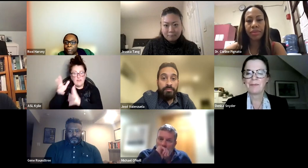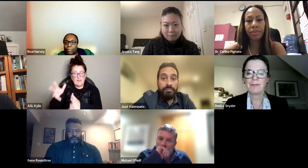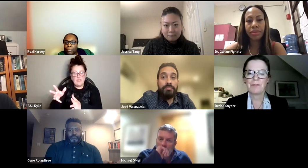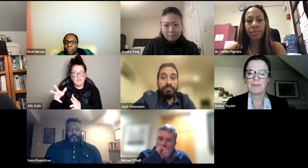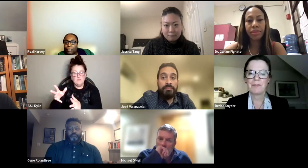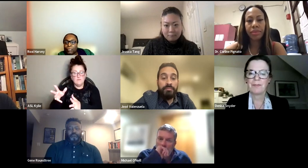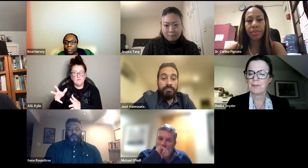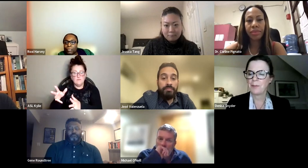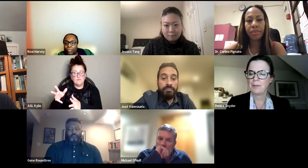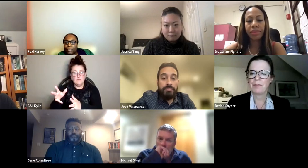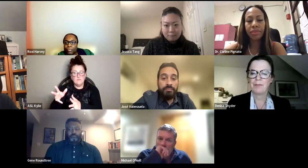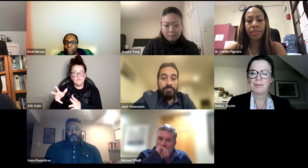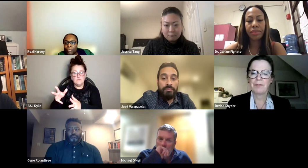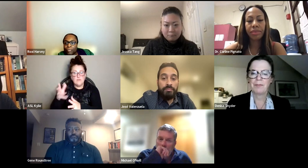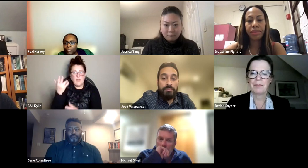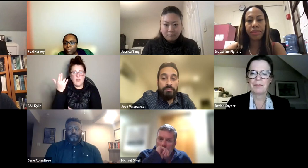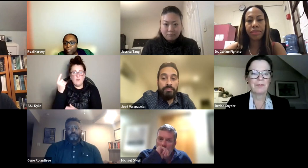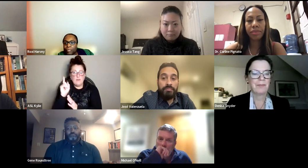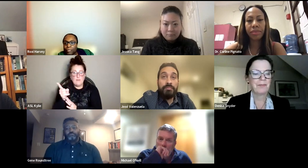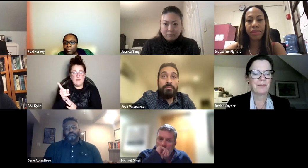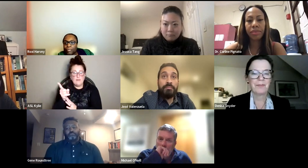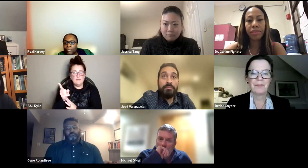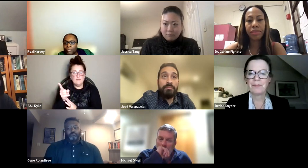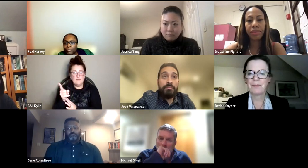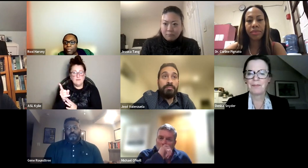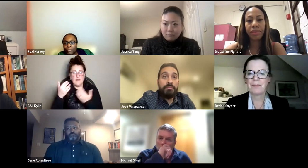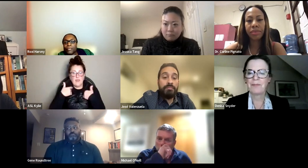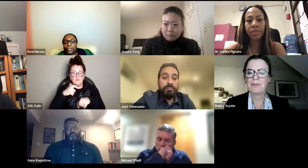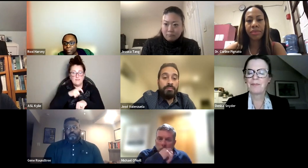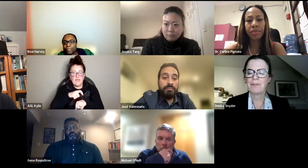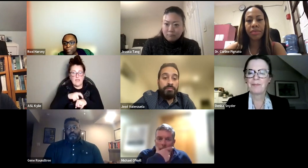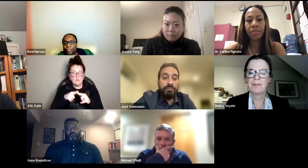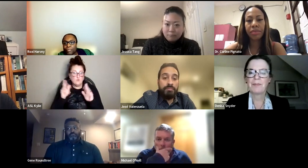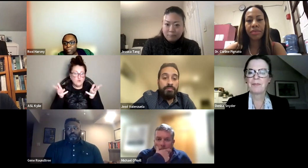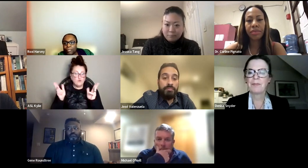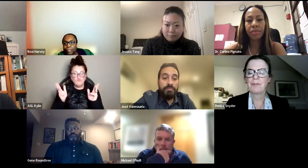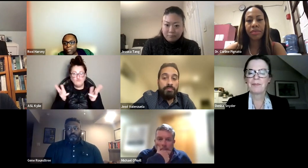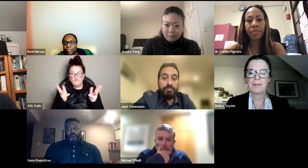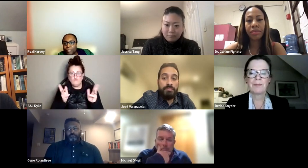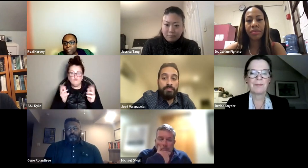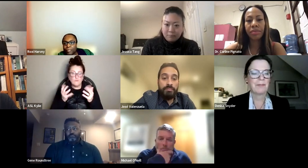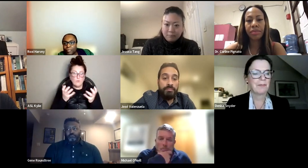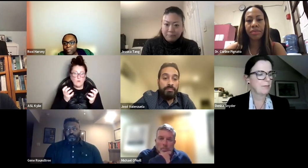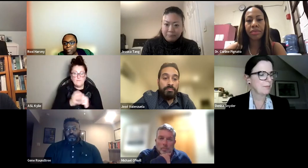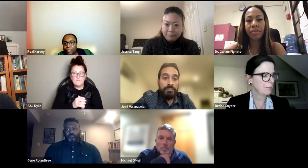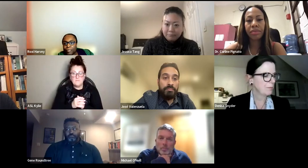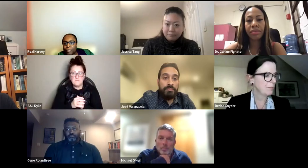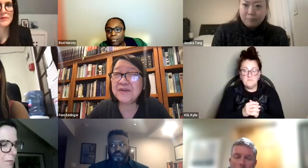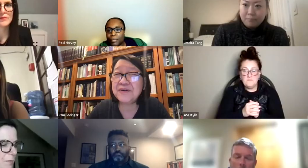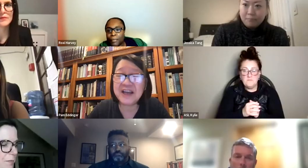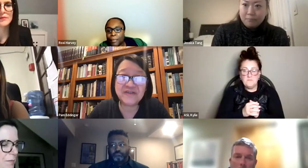open for another 13 minutes to allow folks some time if they wish to drop something in chat as well. We still have